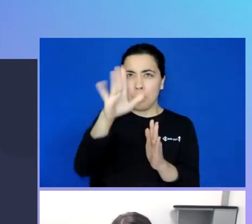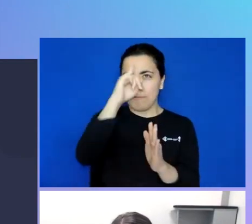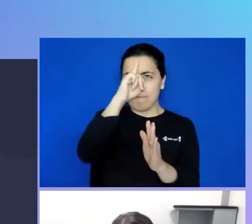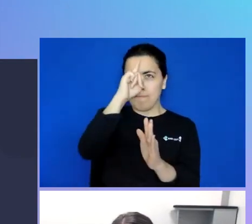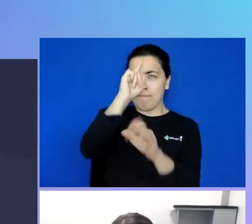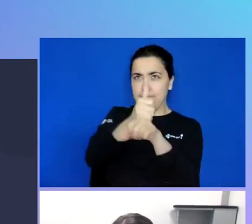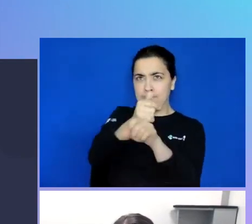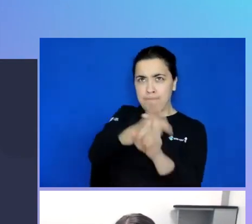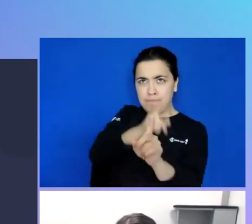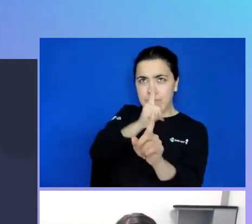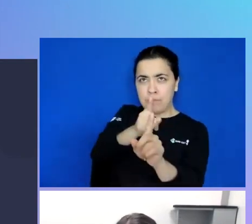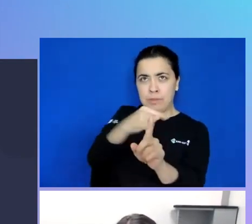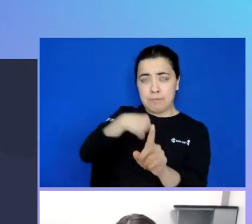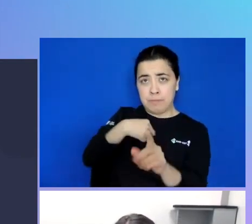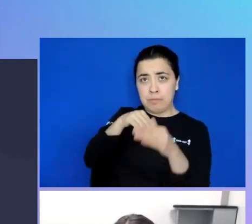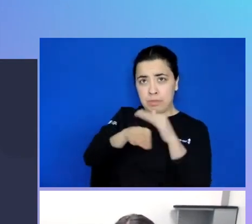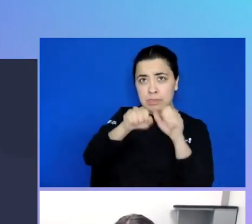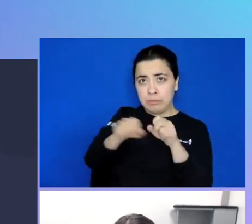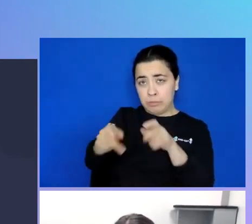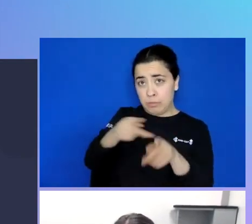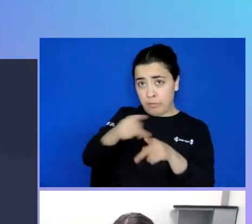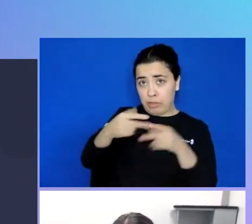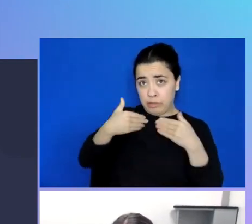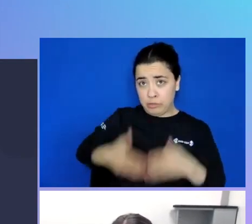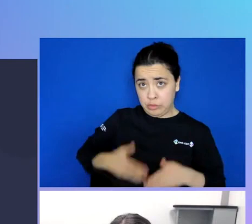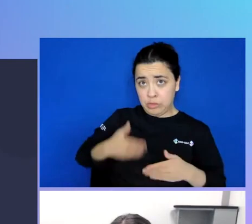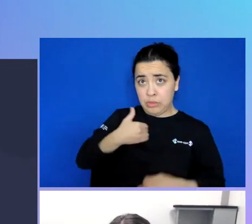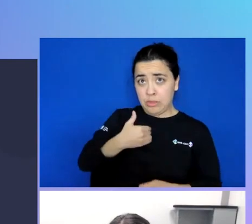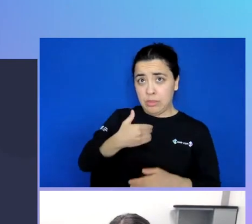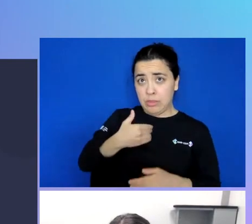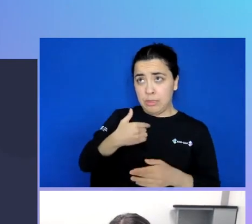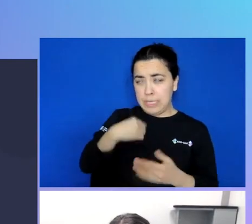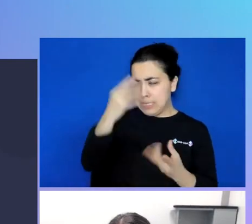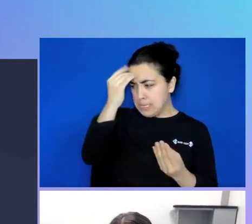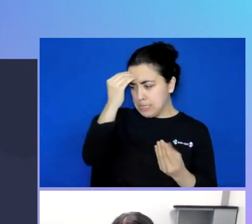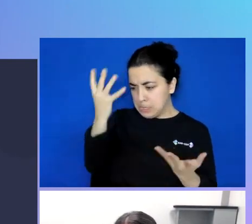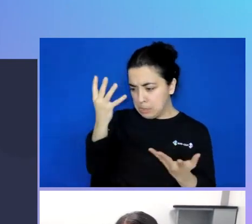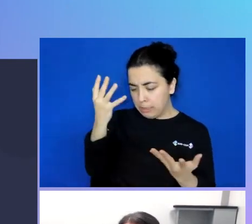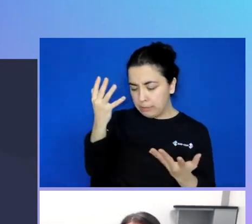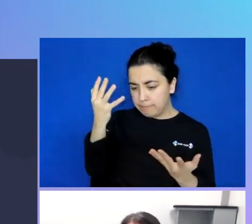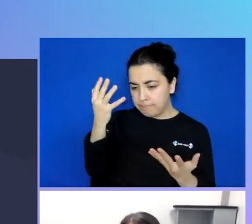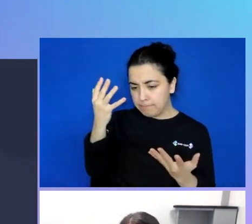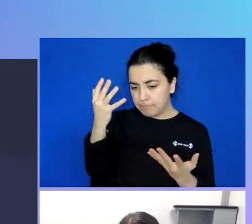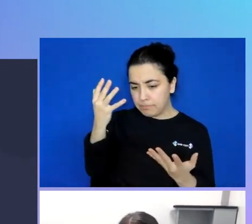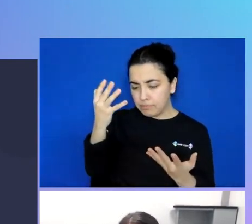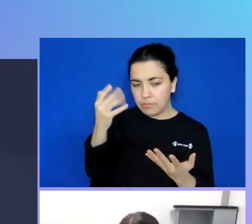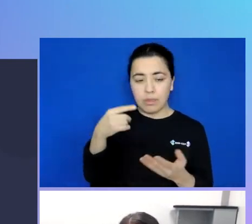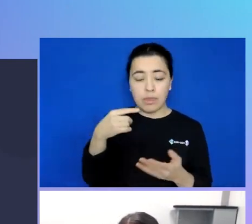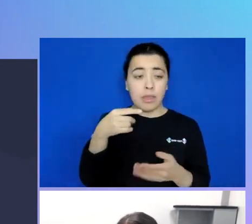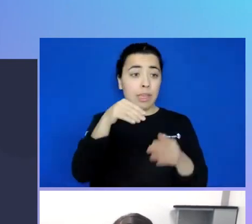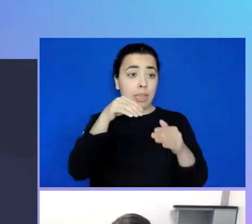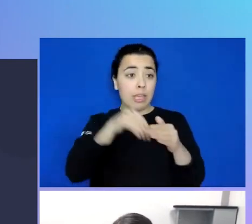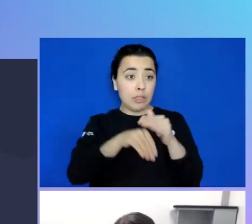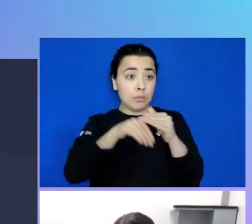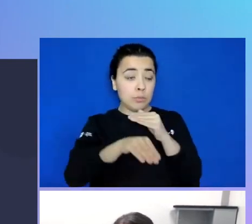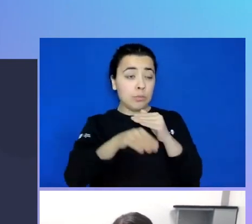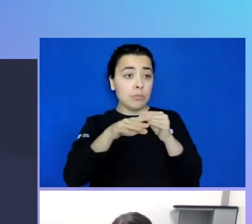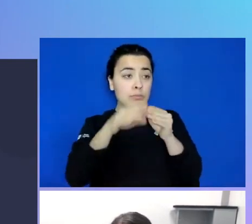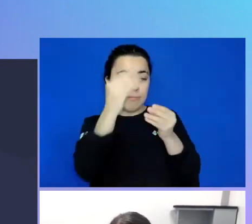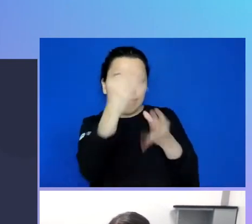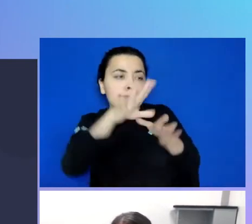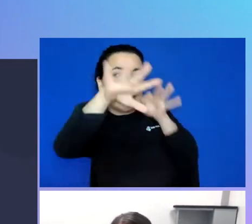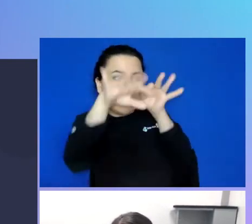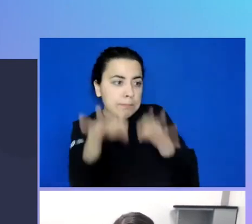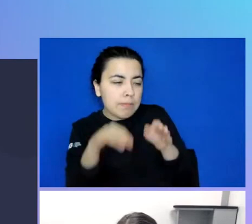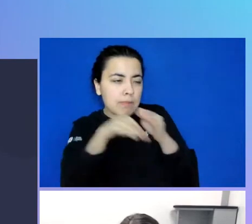the accessibility professional comes in with is that you introducing accessibility is going to